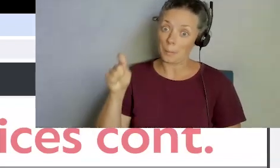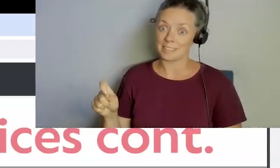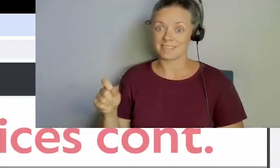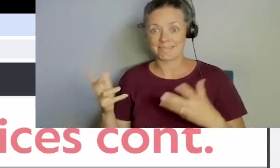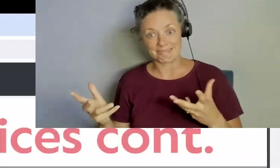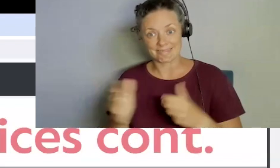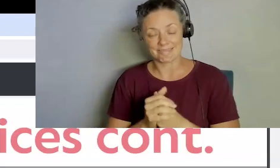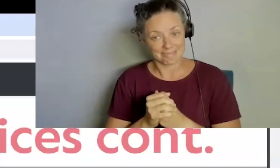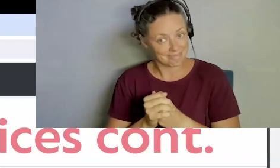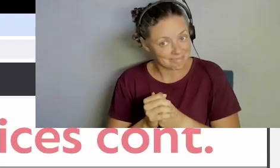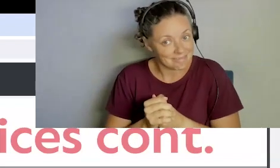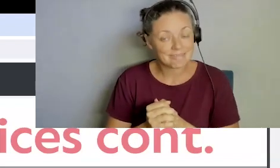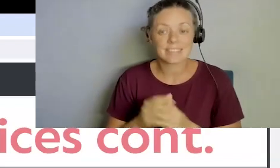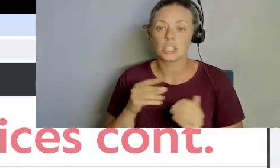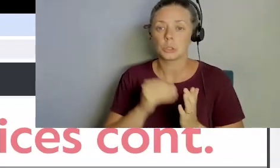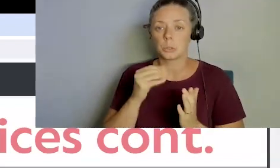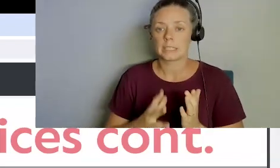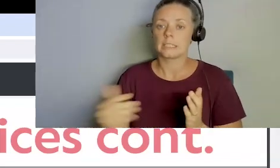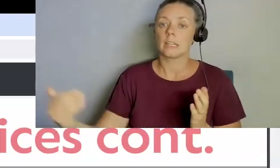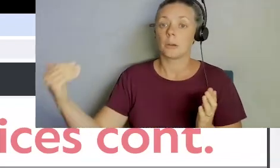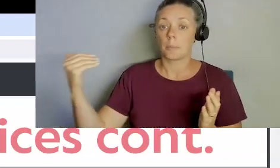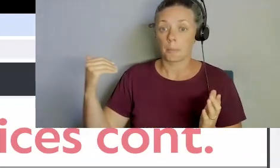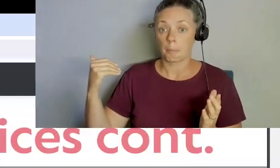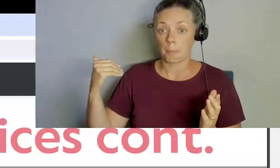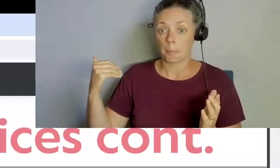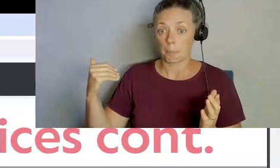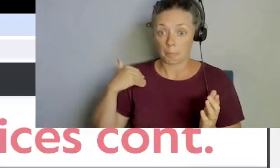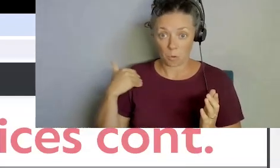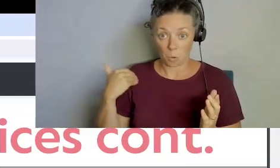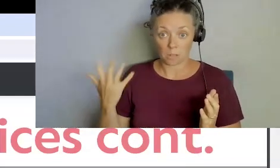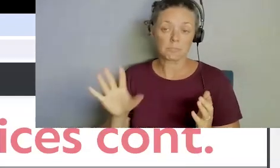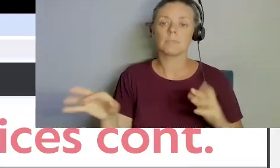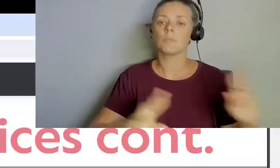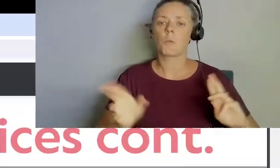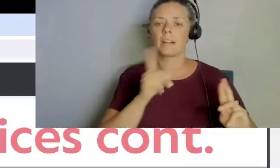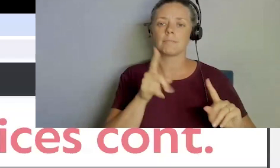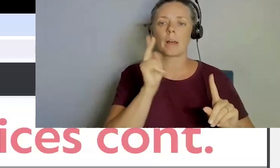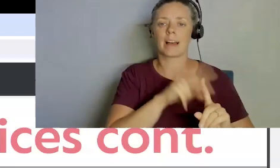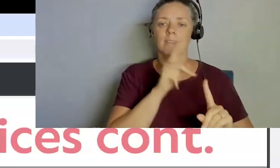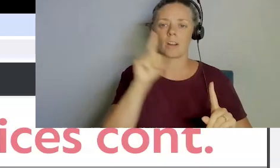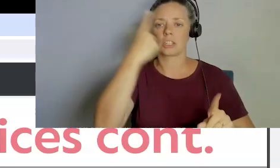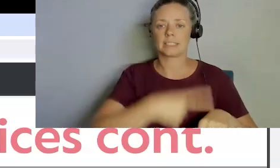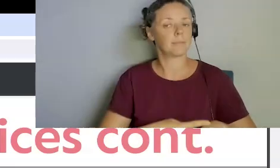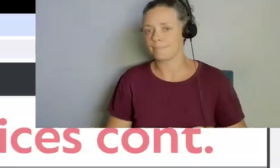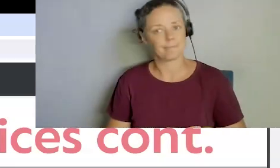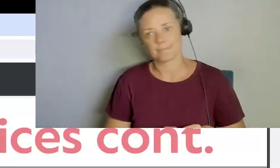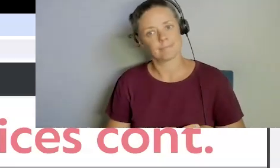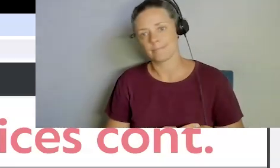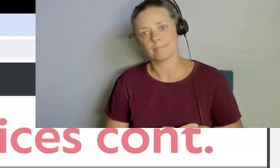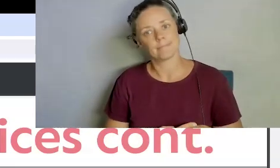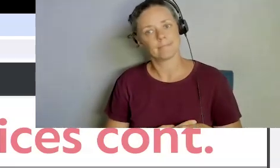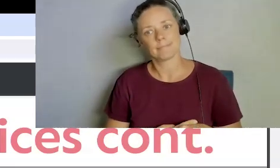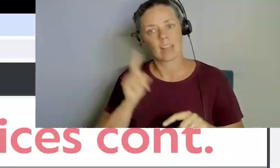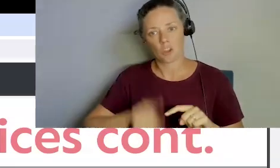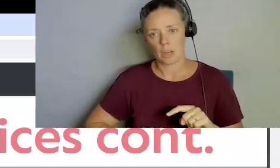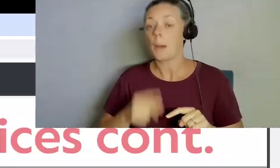students who were ready to apply for the first time for DACA were unable to do that because they were not